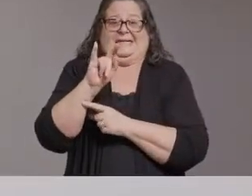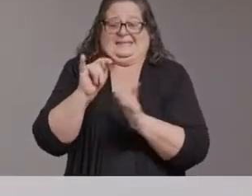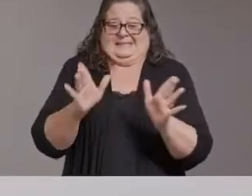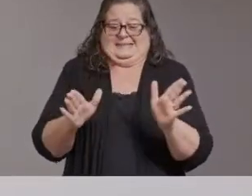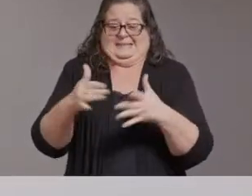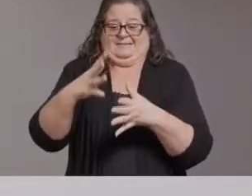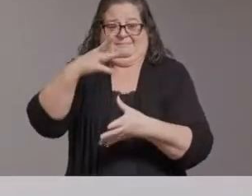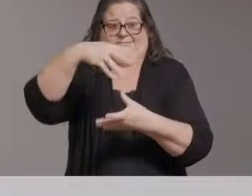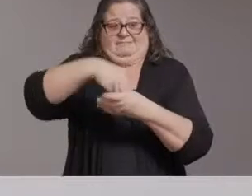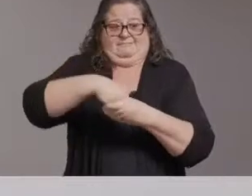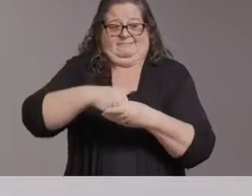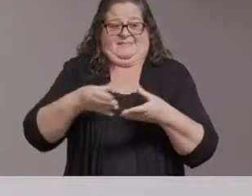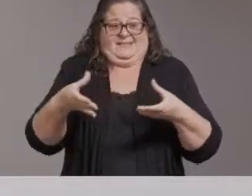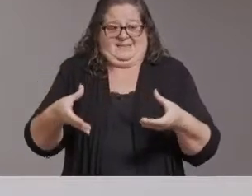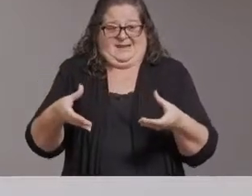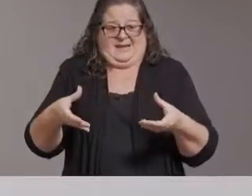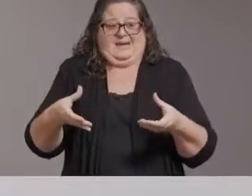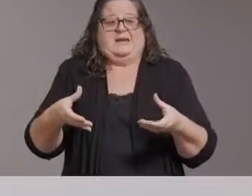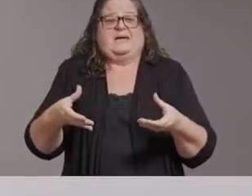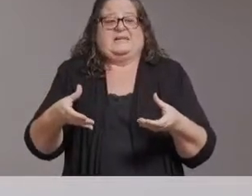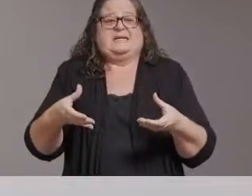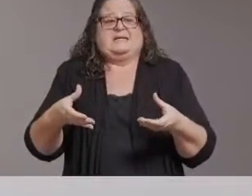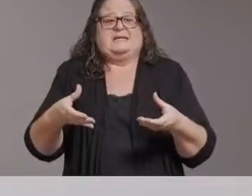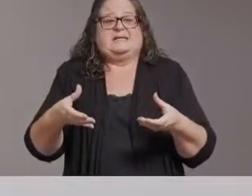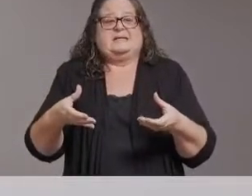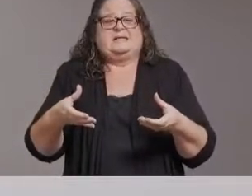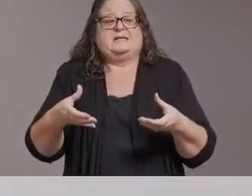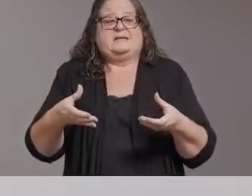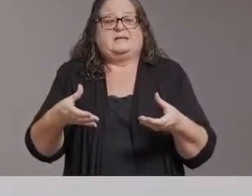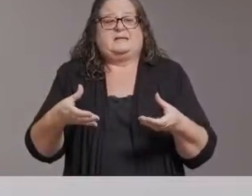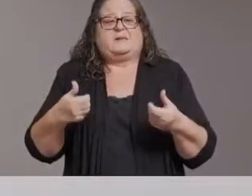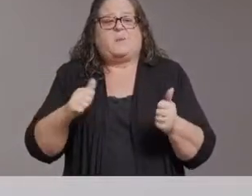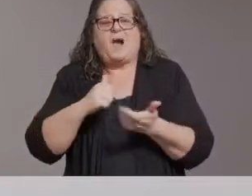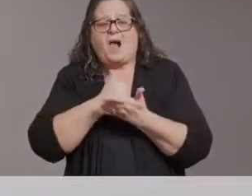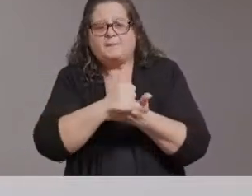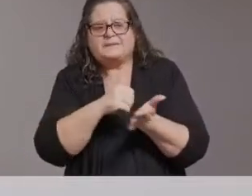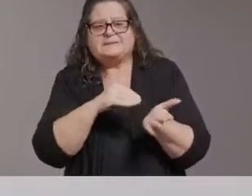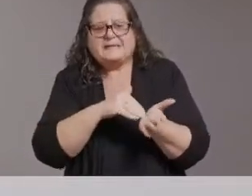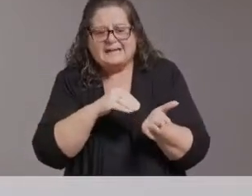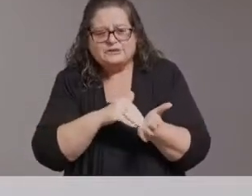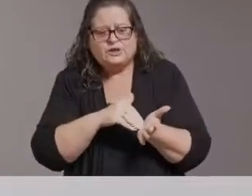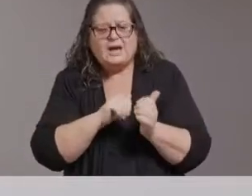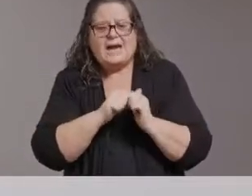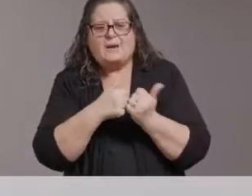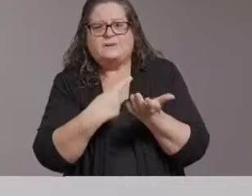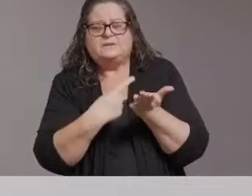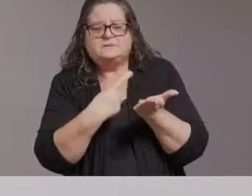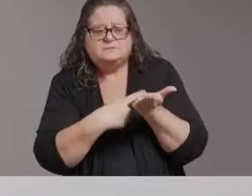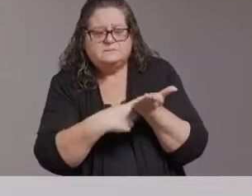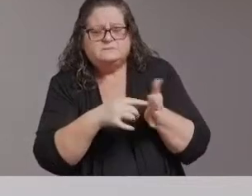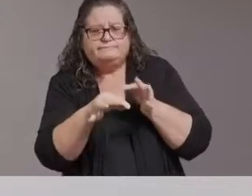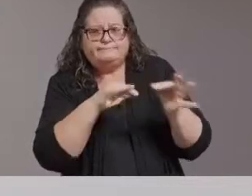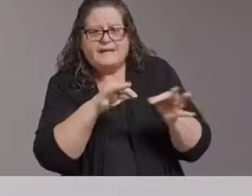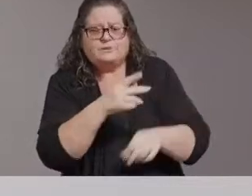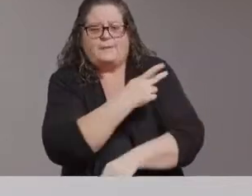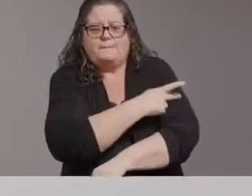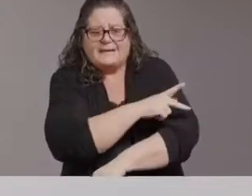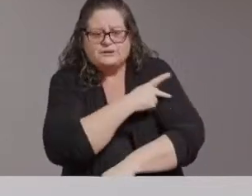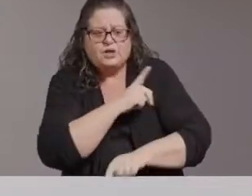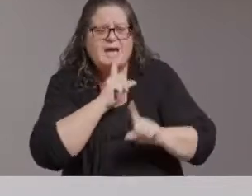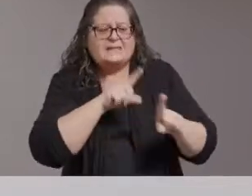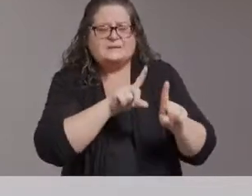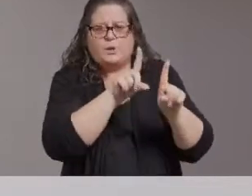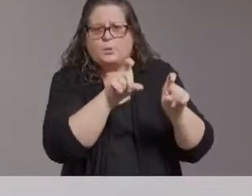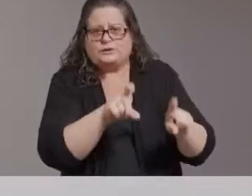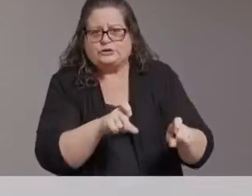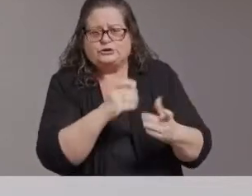that helps providers talk to their patients and answer questions about the COVID-19 vaccine. We're